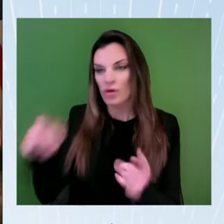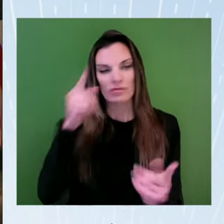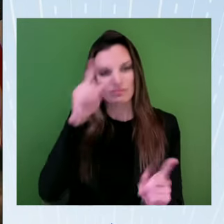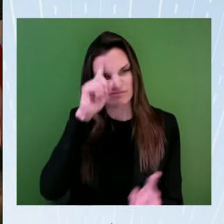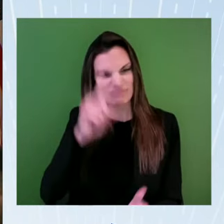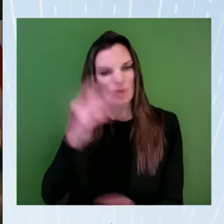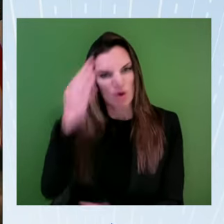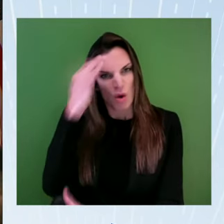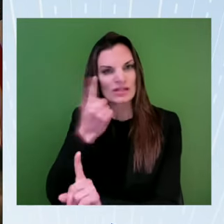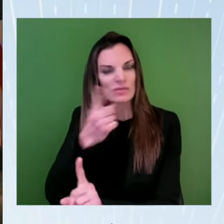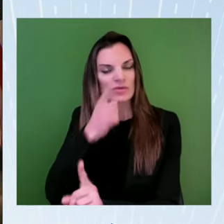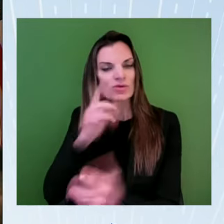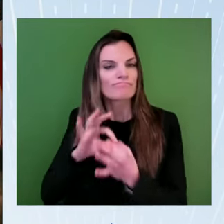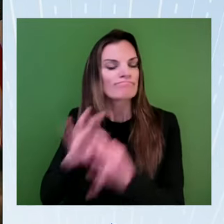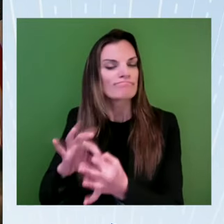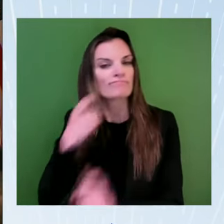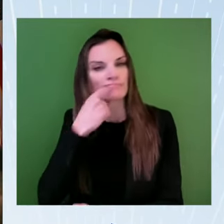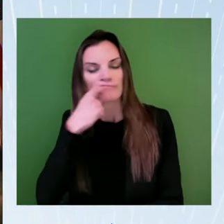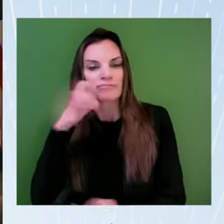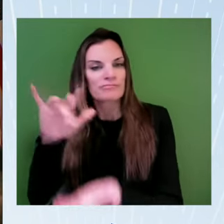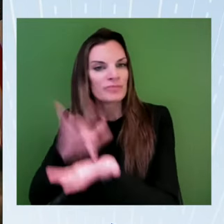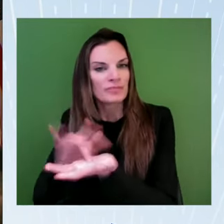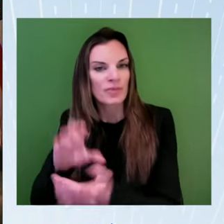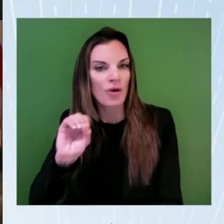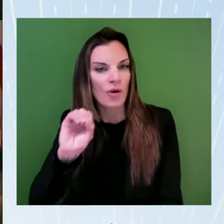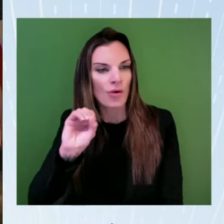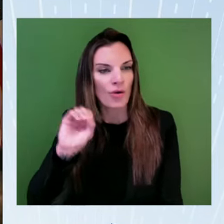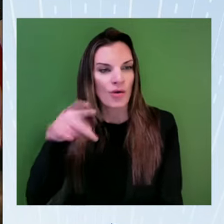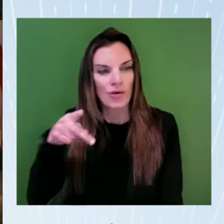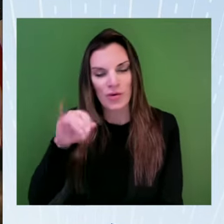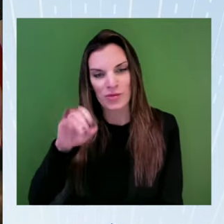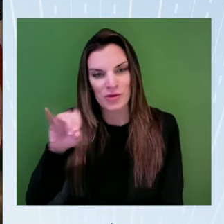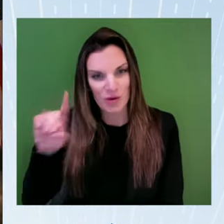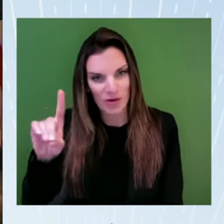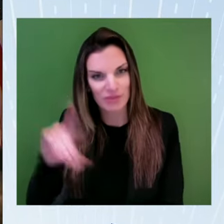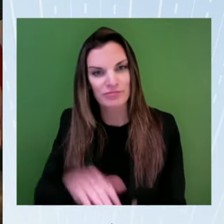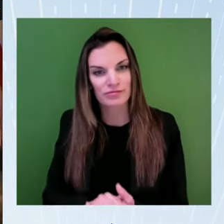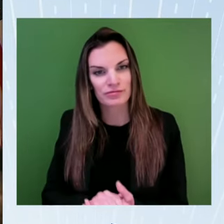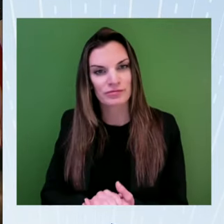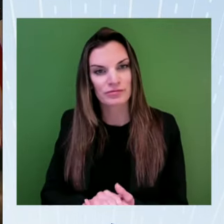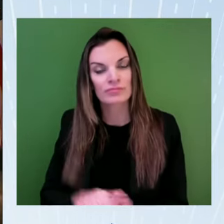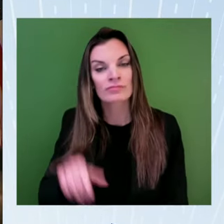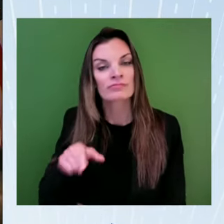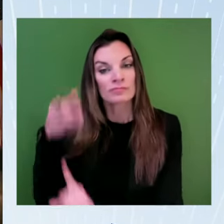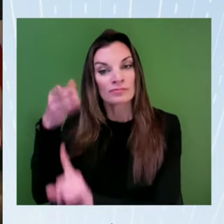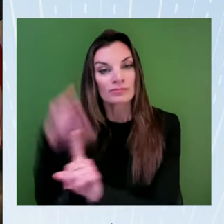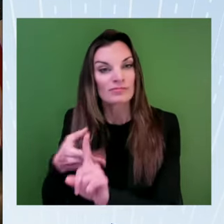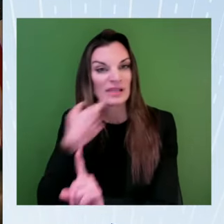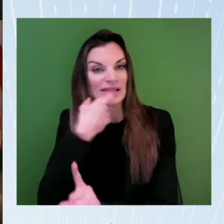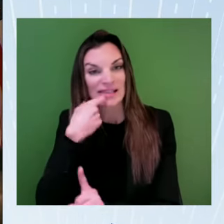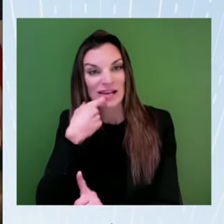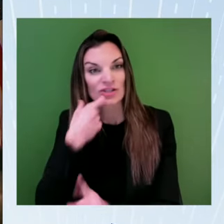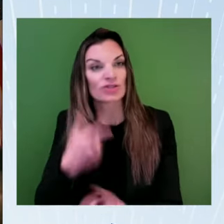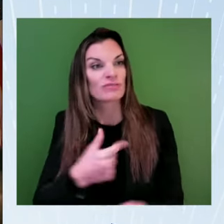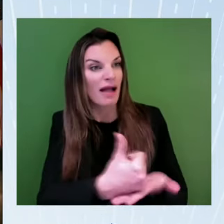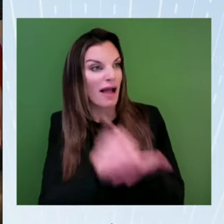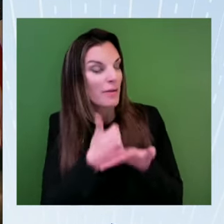for far too many, help for their addiction did not come soon enough.